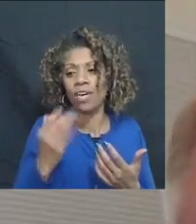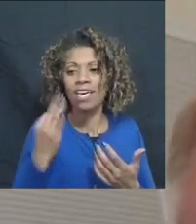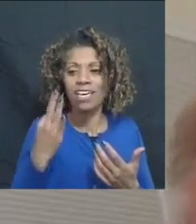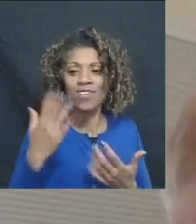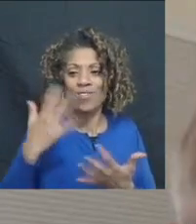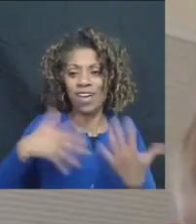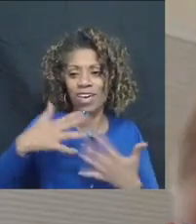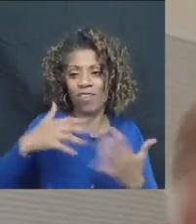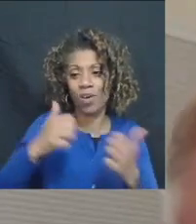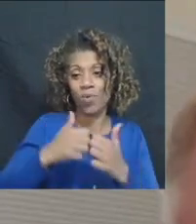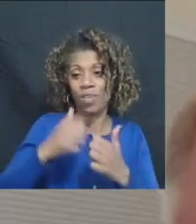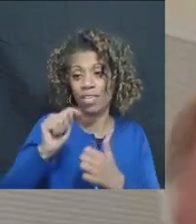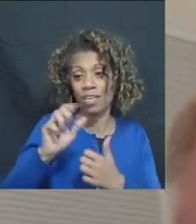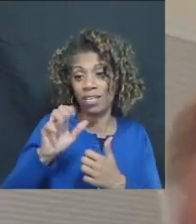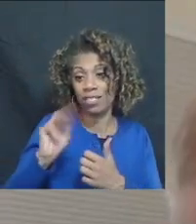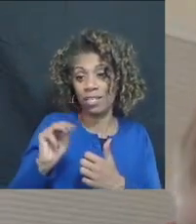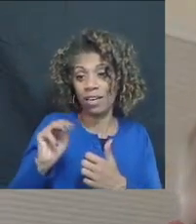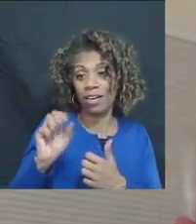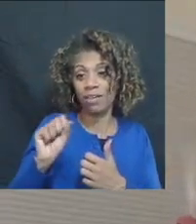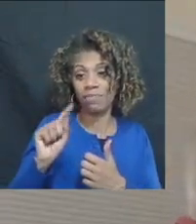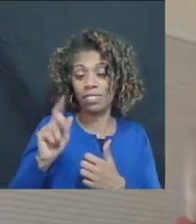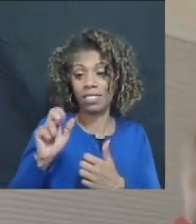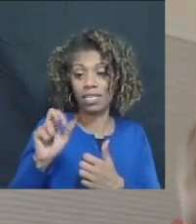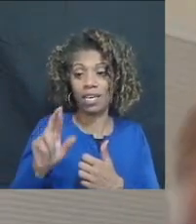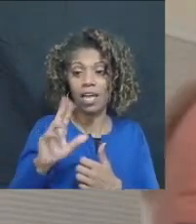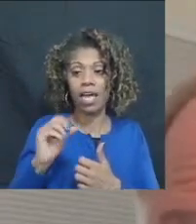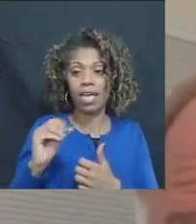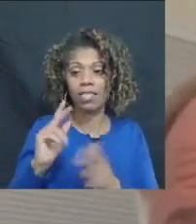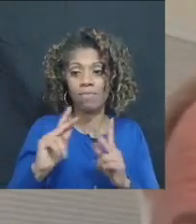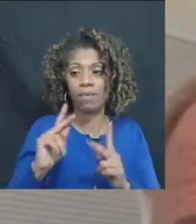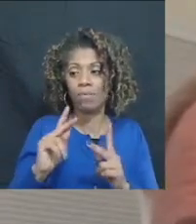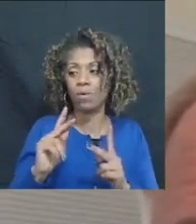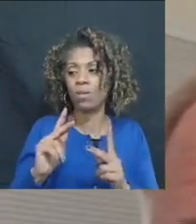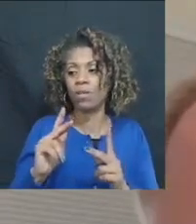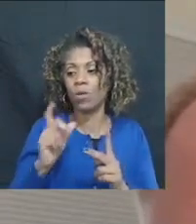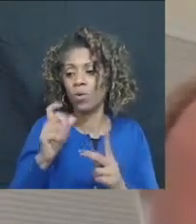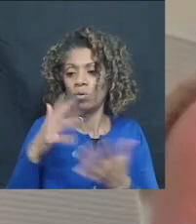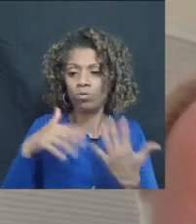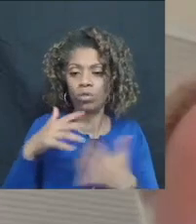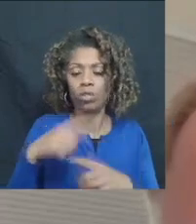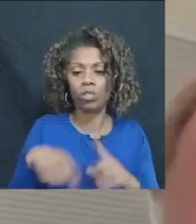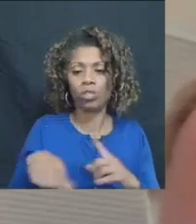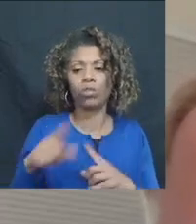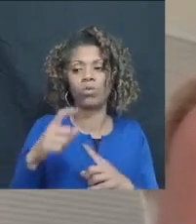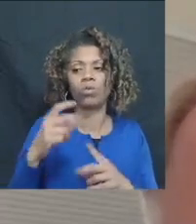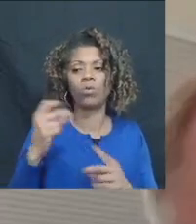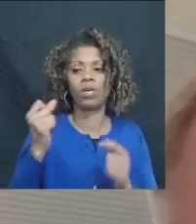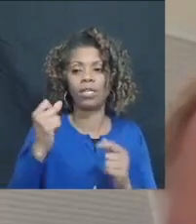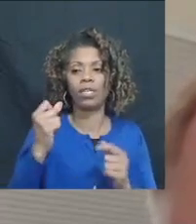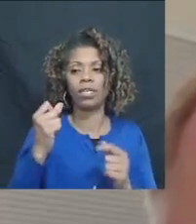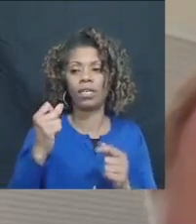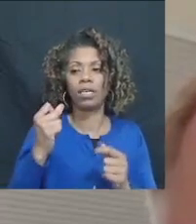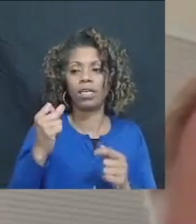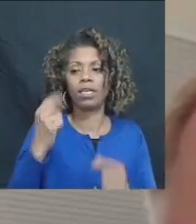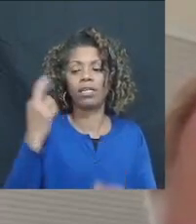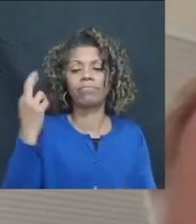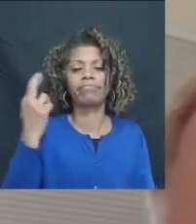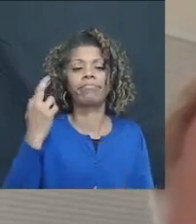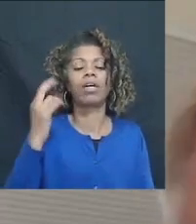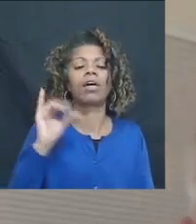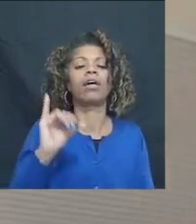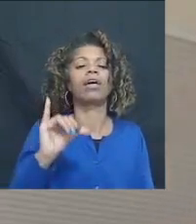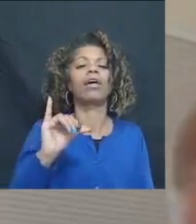and the people that are hanging around him, Bill McKibben and others, and all of a sudden you realize that is the issue that we just have to pay attention